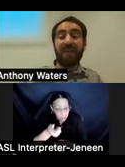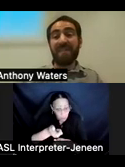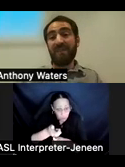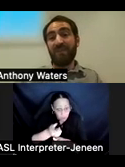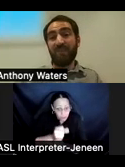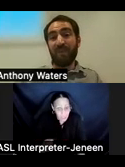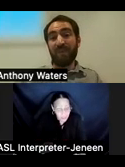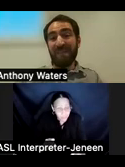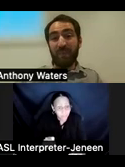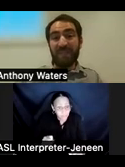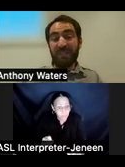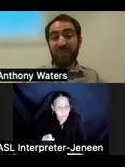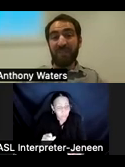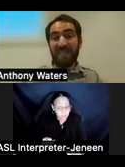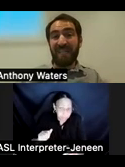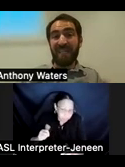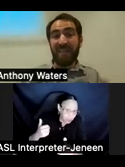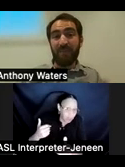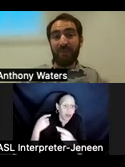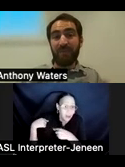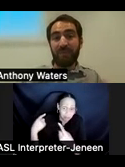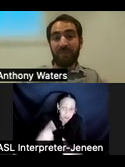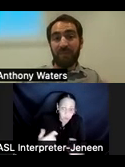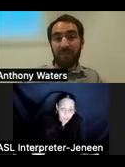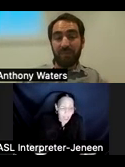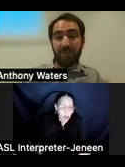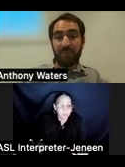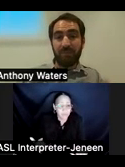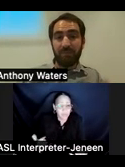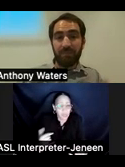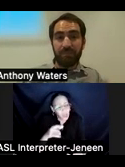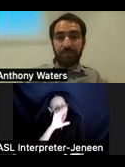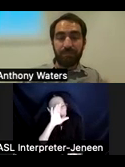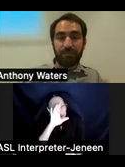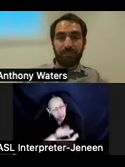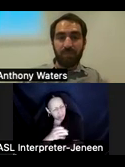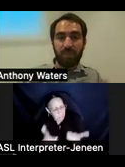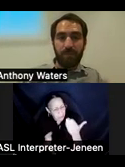Are there things that you believe that we can do today that can help you?